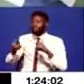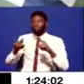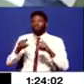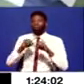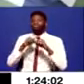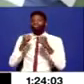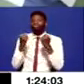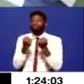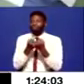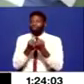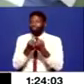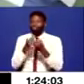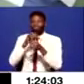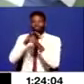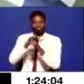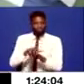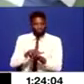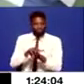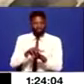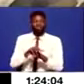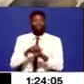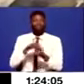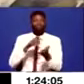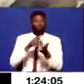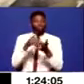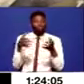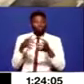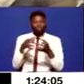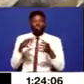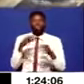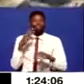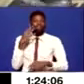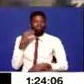the vulnerable in the society.